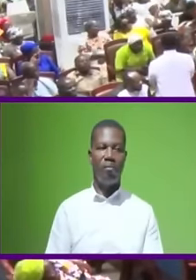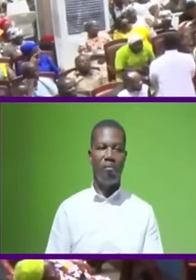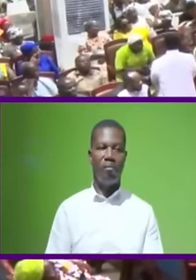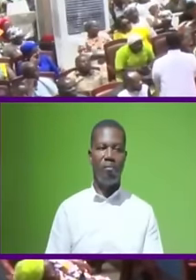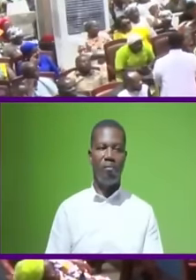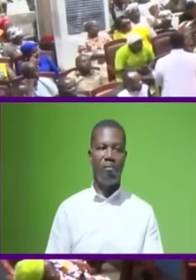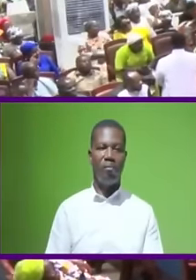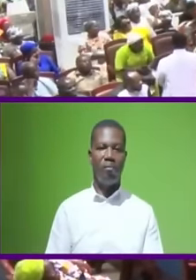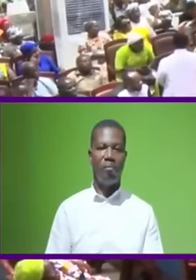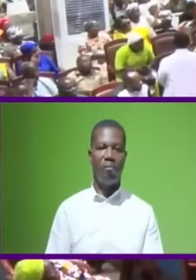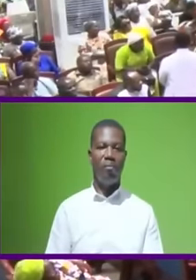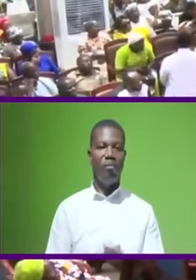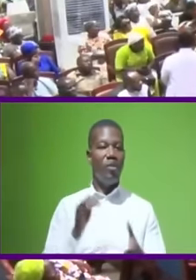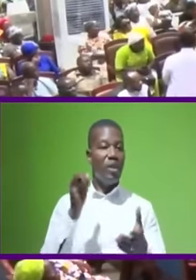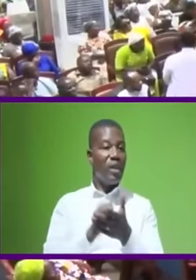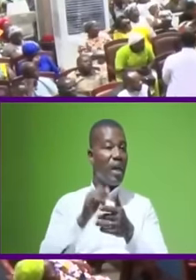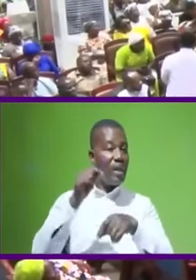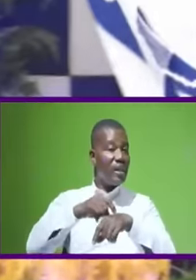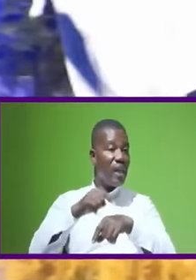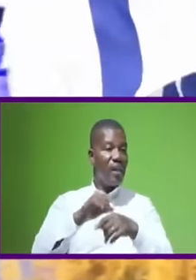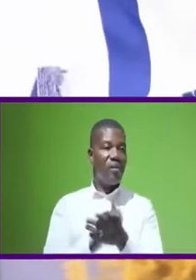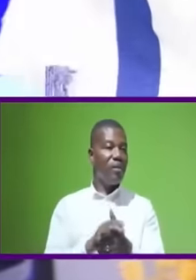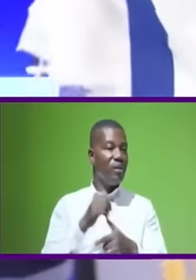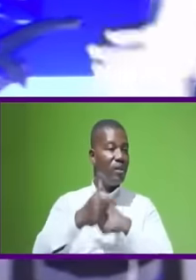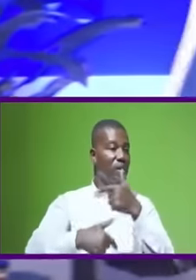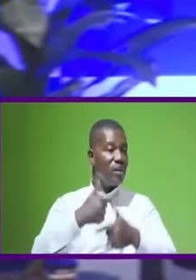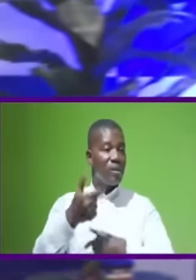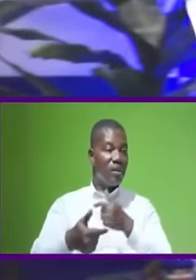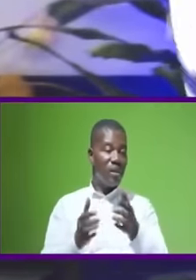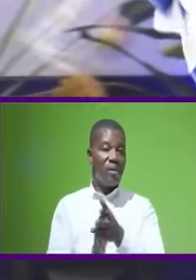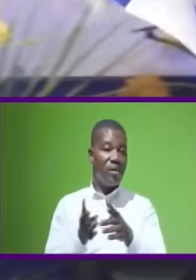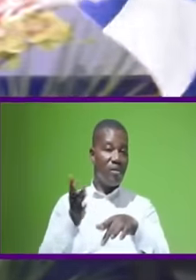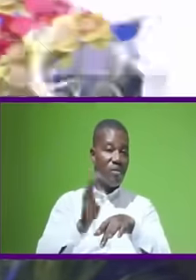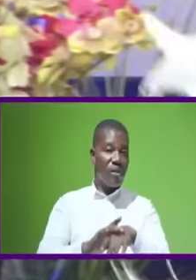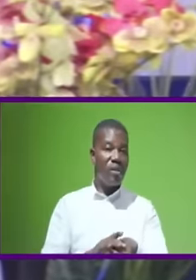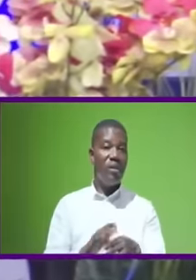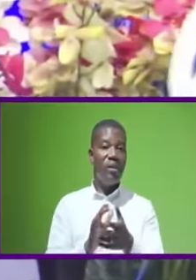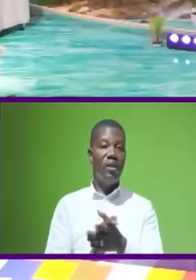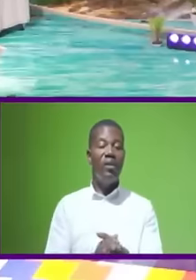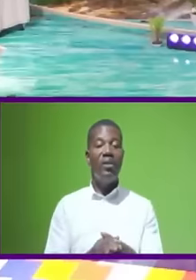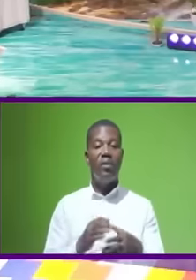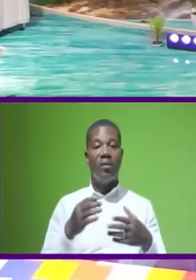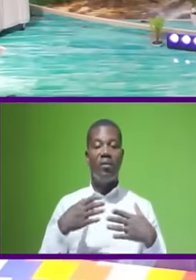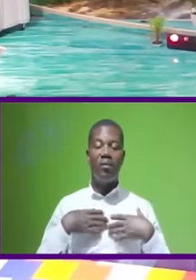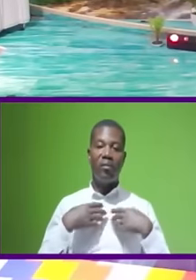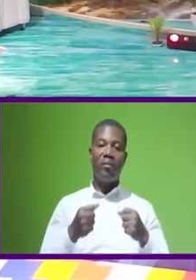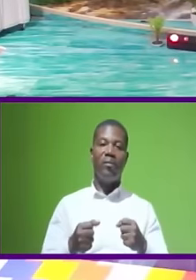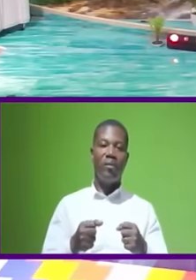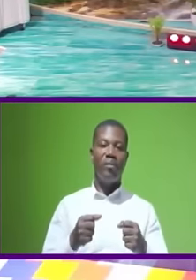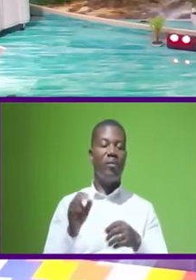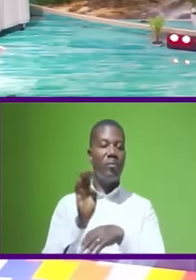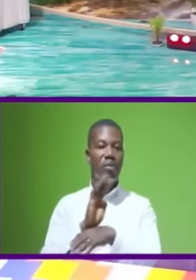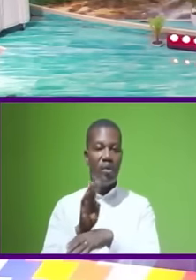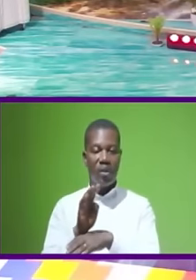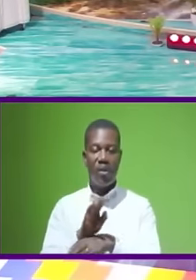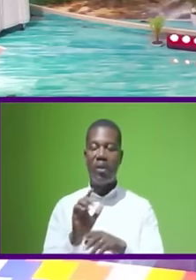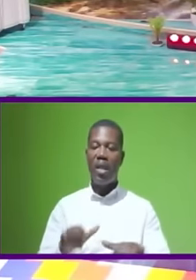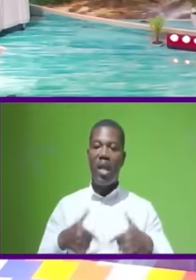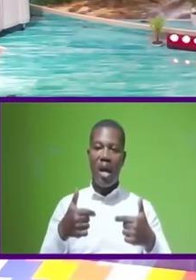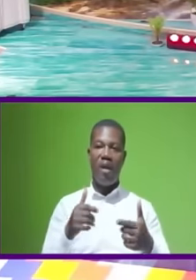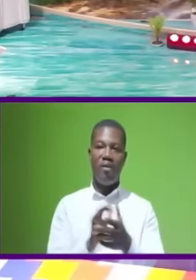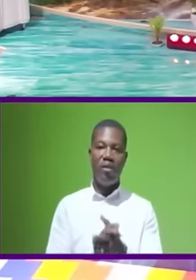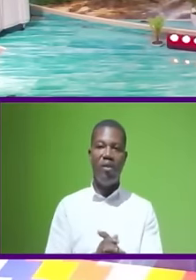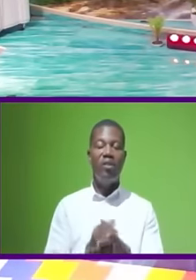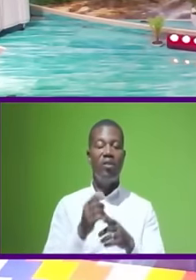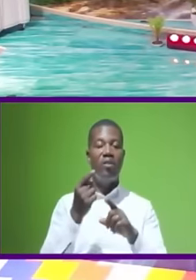there. Sabre no adumwe so wansu, wa yaresa ejedie abrabo, adumwe so wansu,